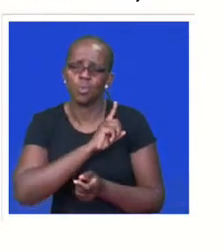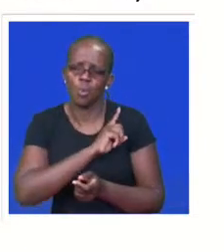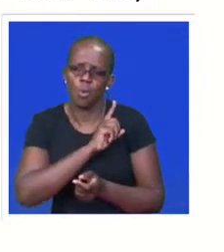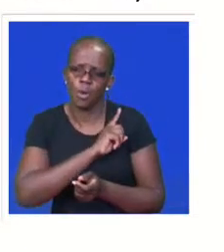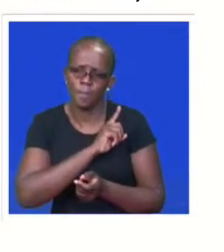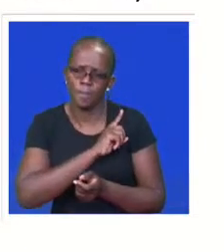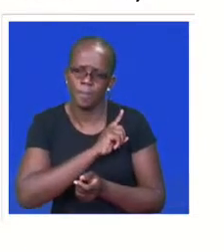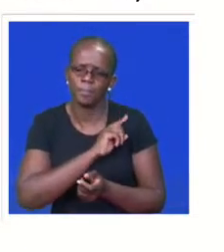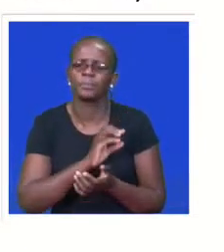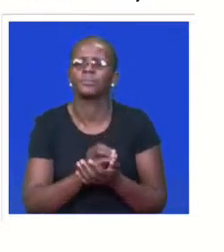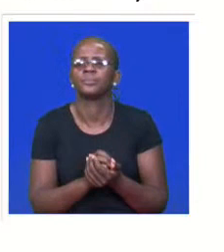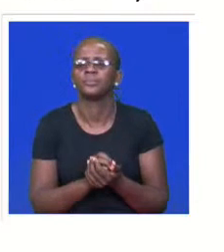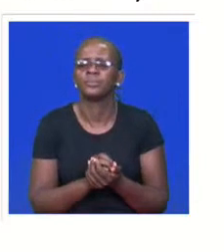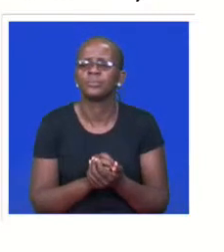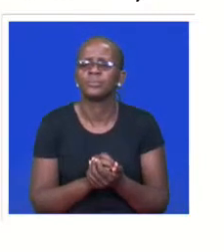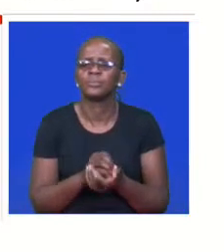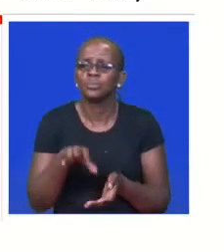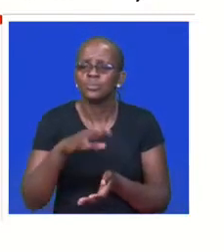question is in two